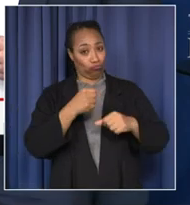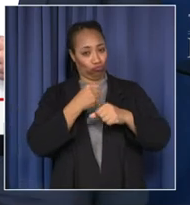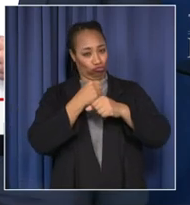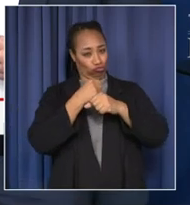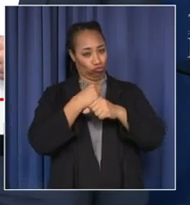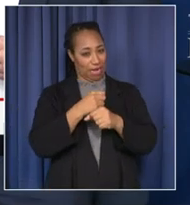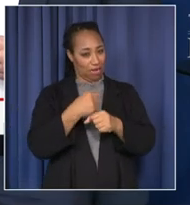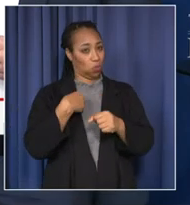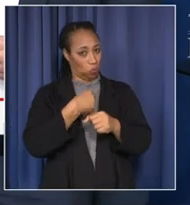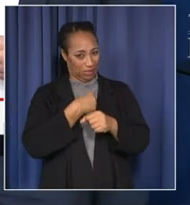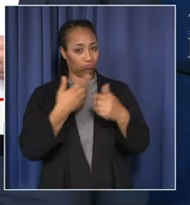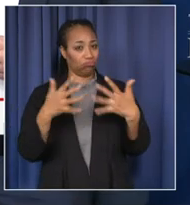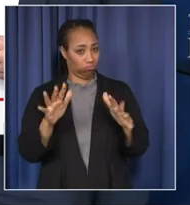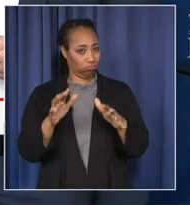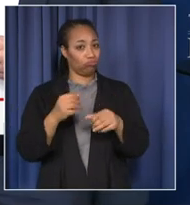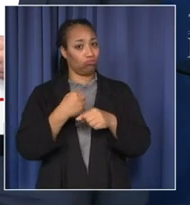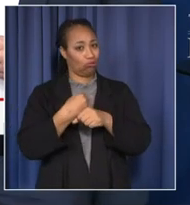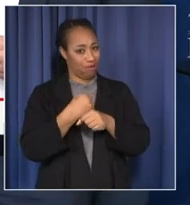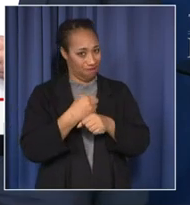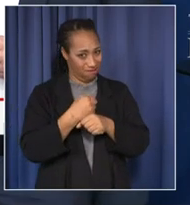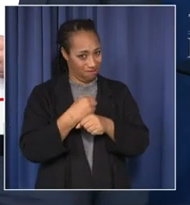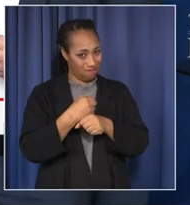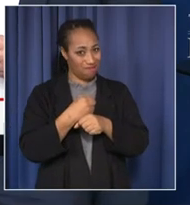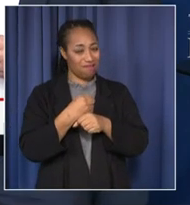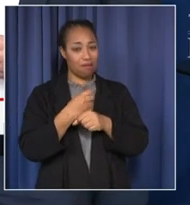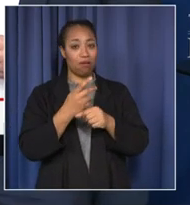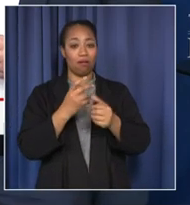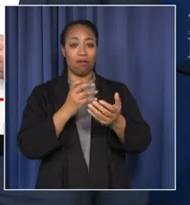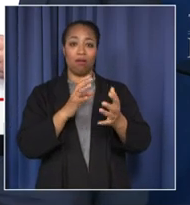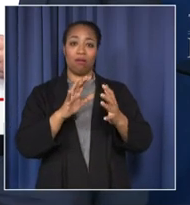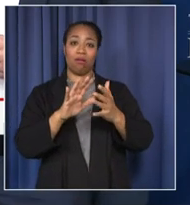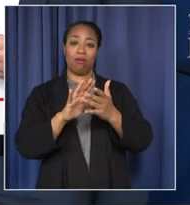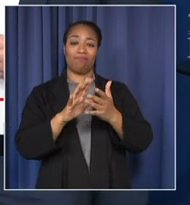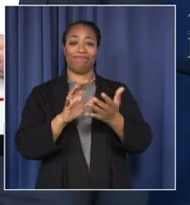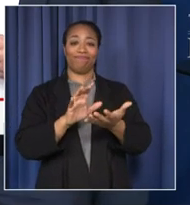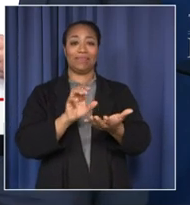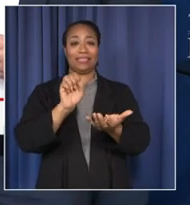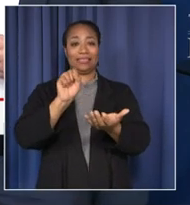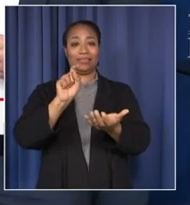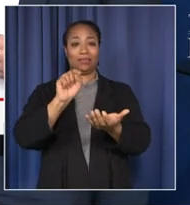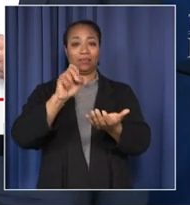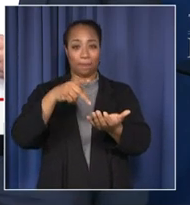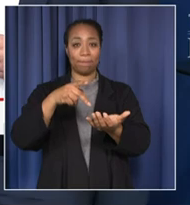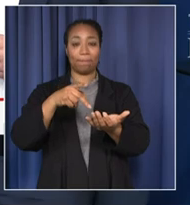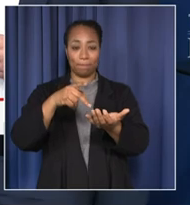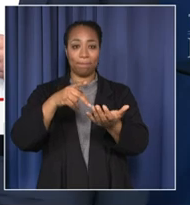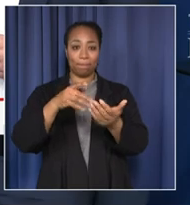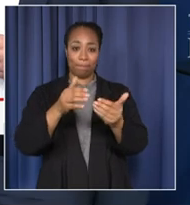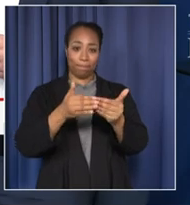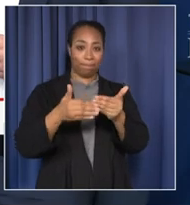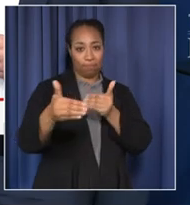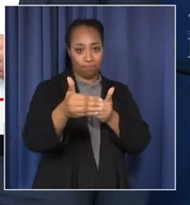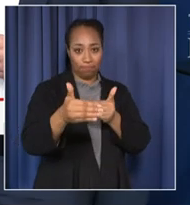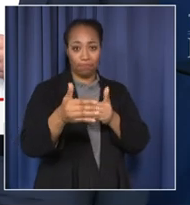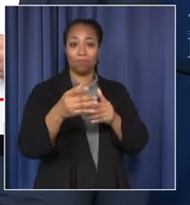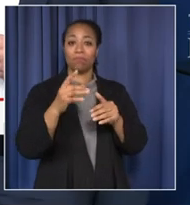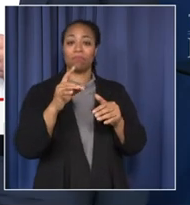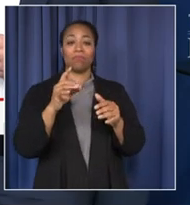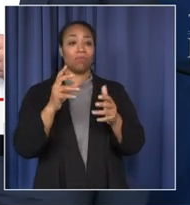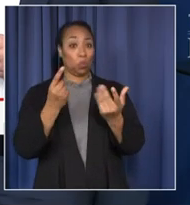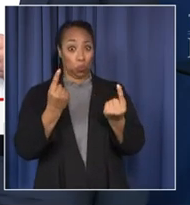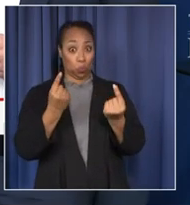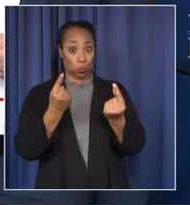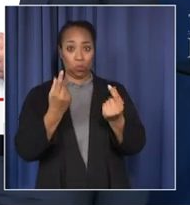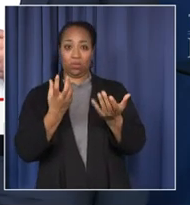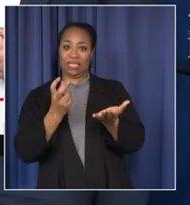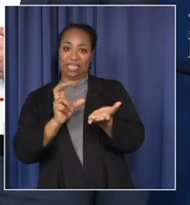intermediate step. We had our council funded a couple years ago just a big